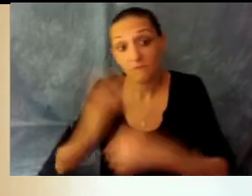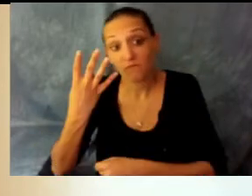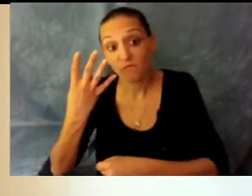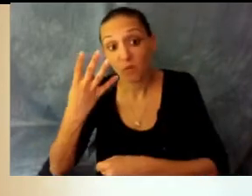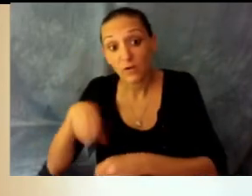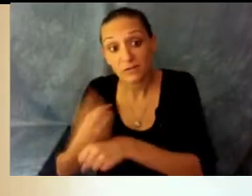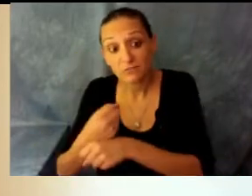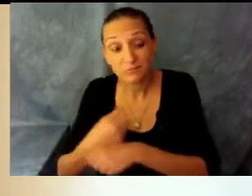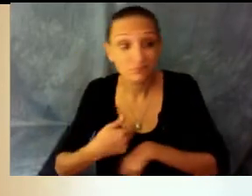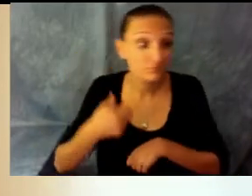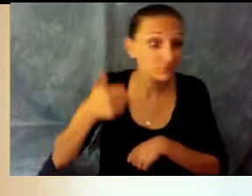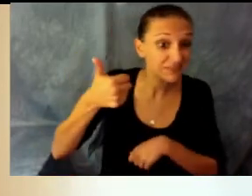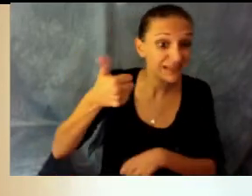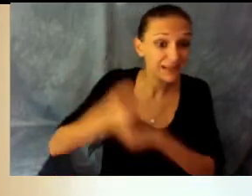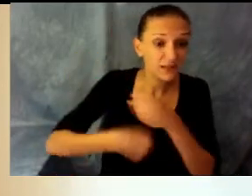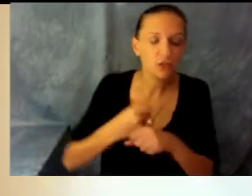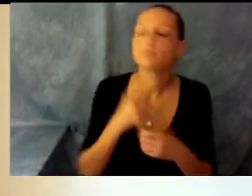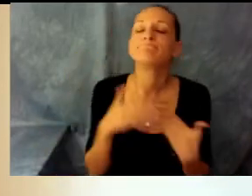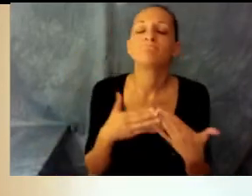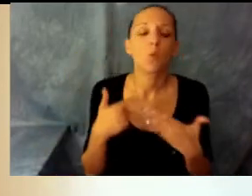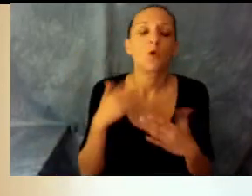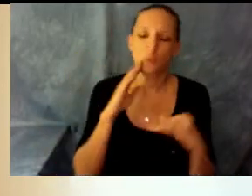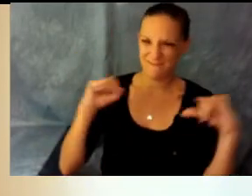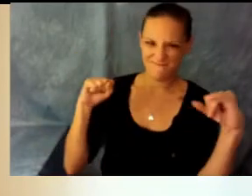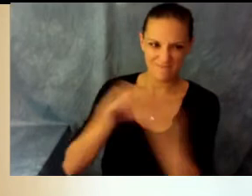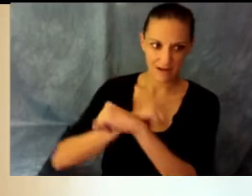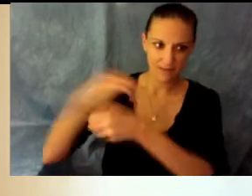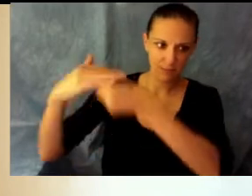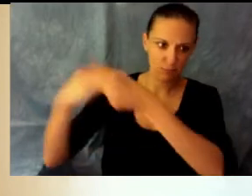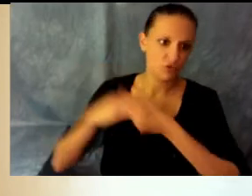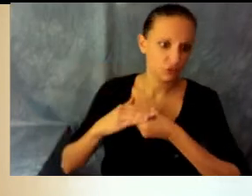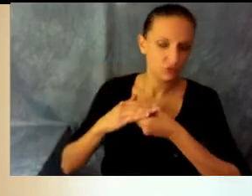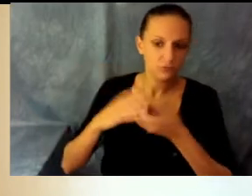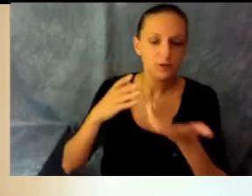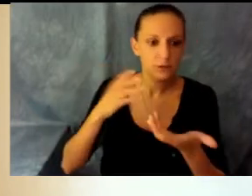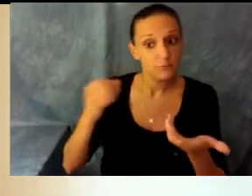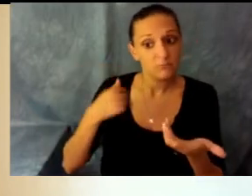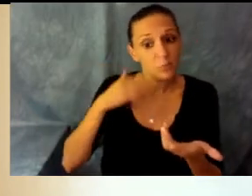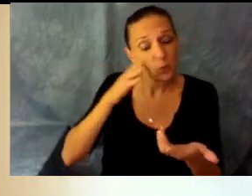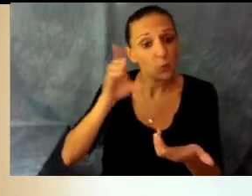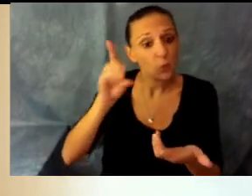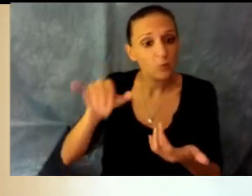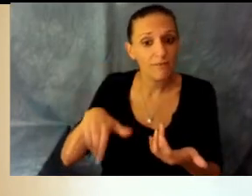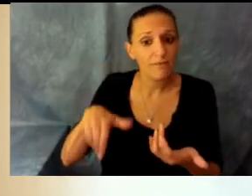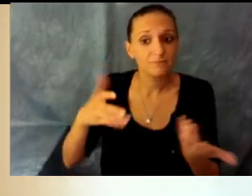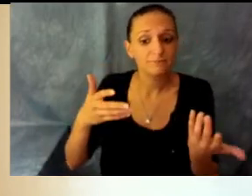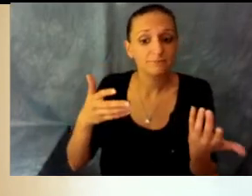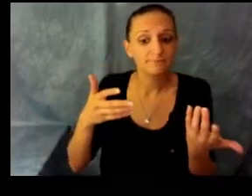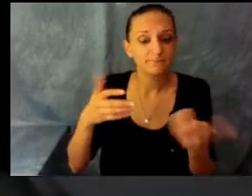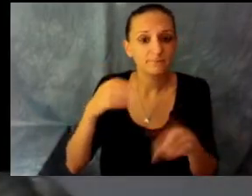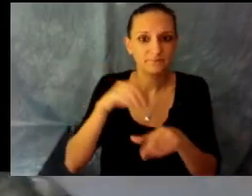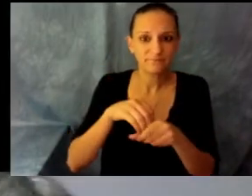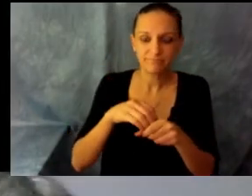but we are going to fight the oppression that is coming at us. And we're going to do it in a way that lifts the